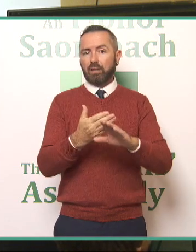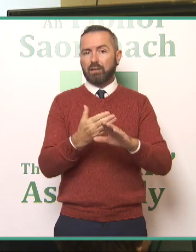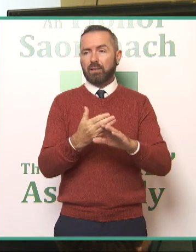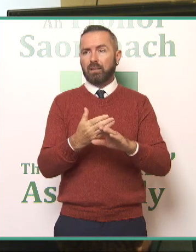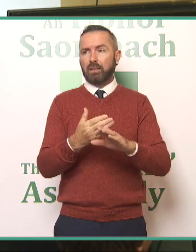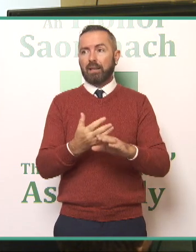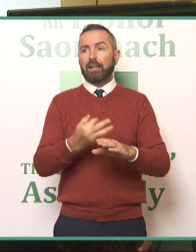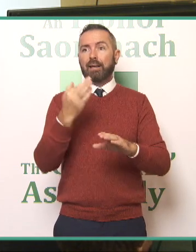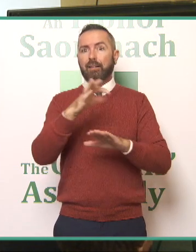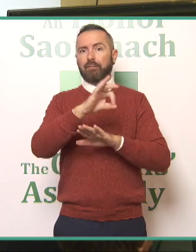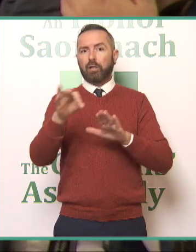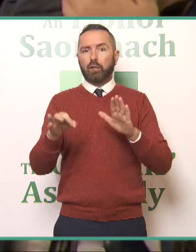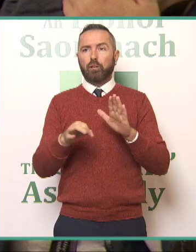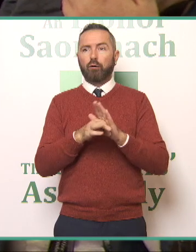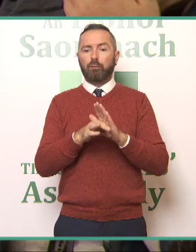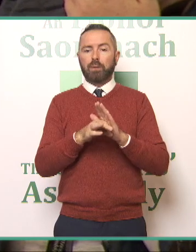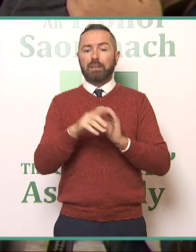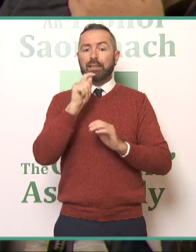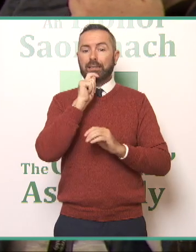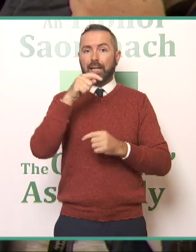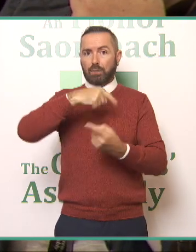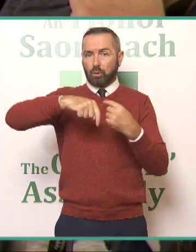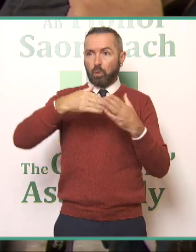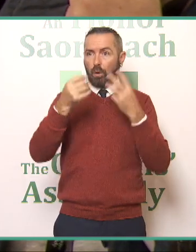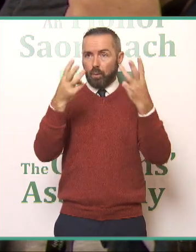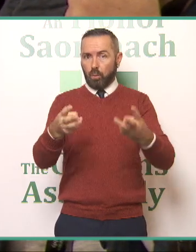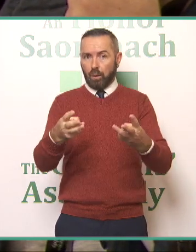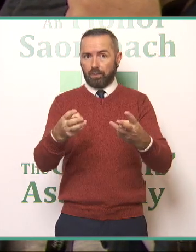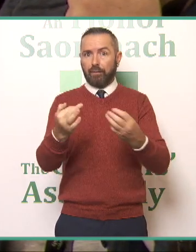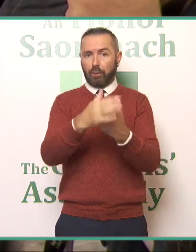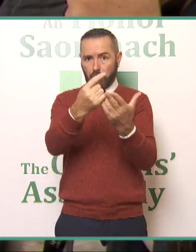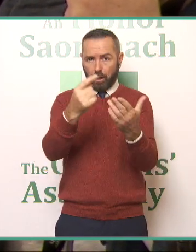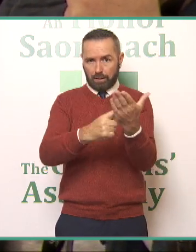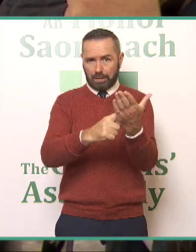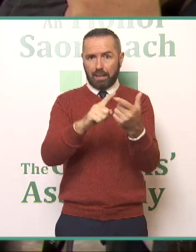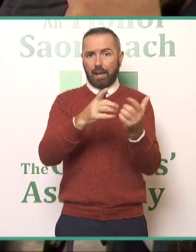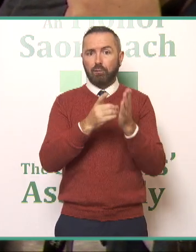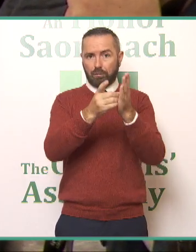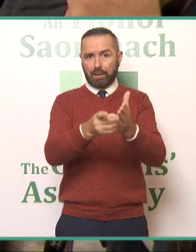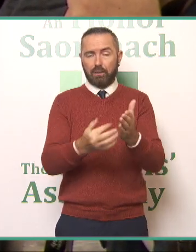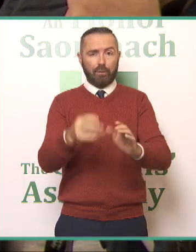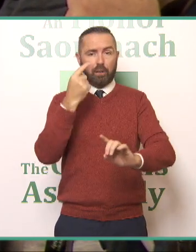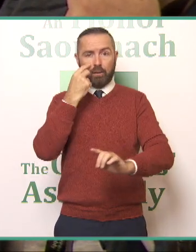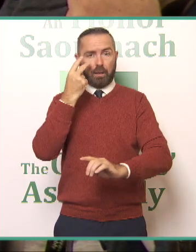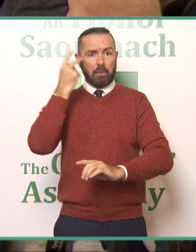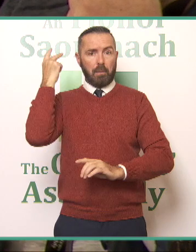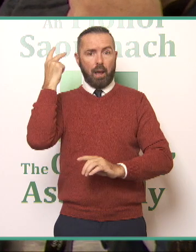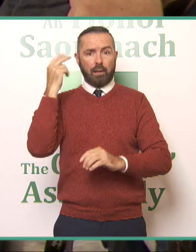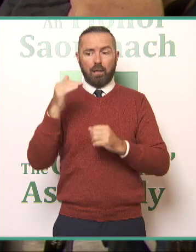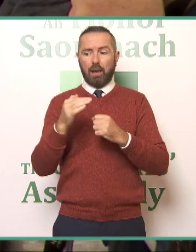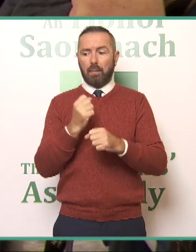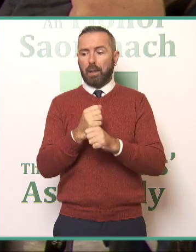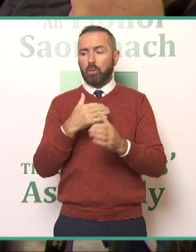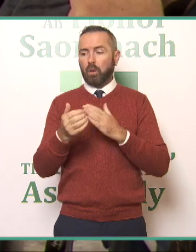idea: if the government tells us, what they want in terms of policy direction, and so if you think back on the narrative of